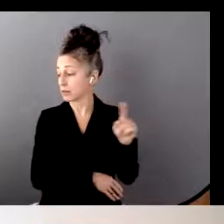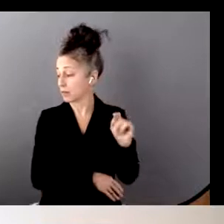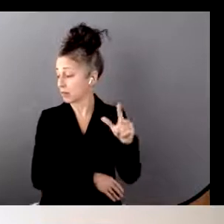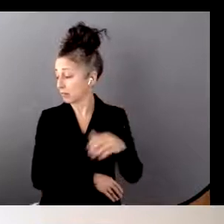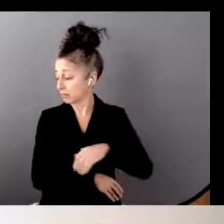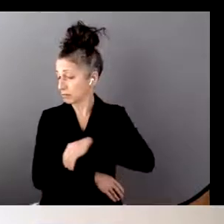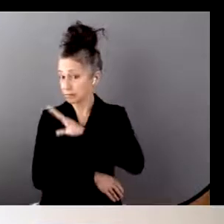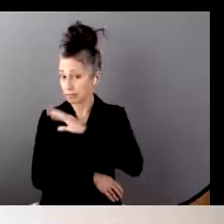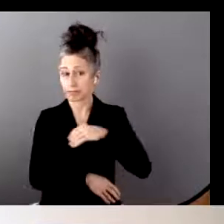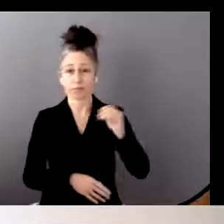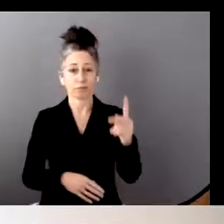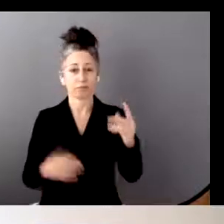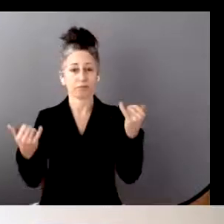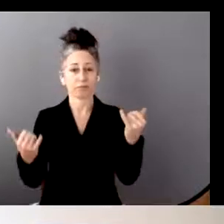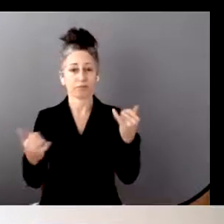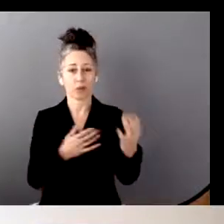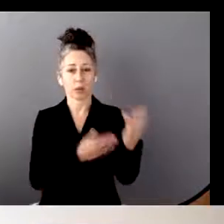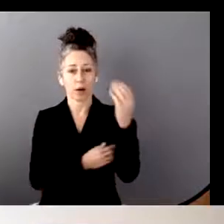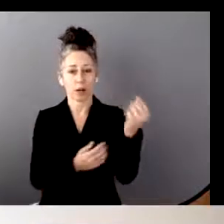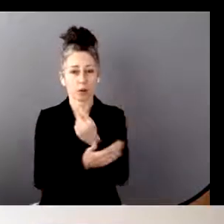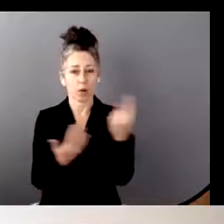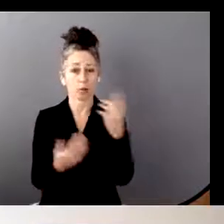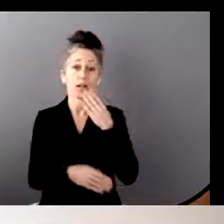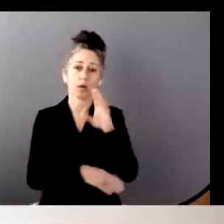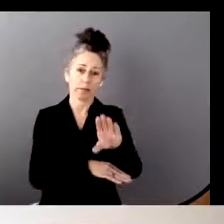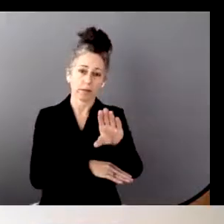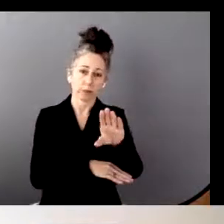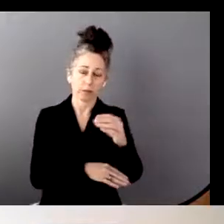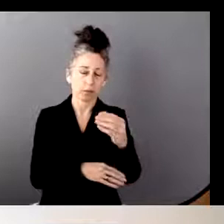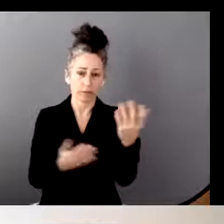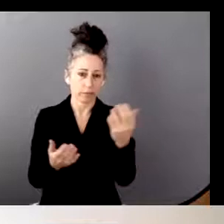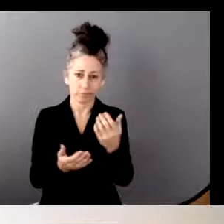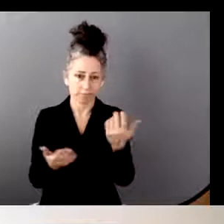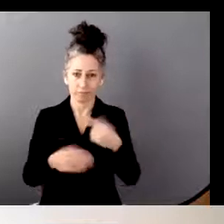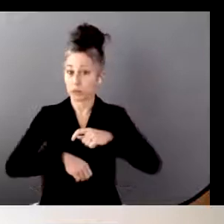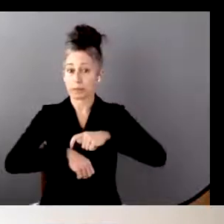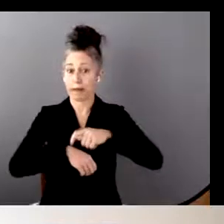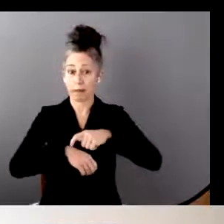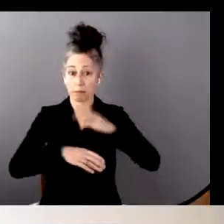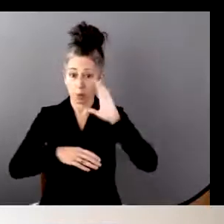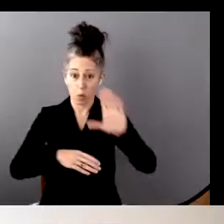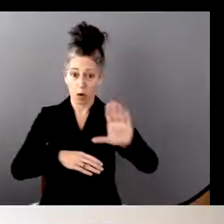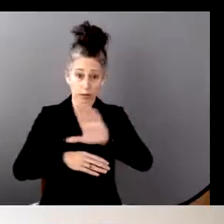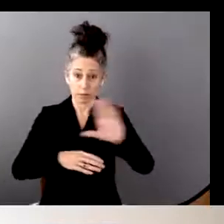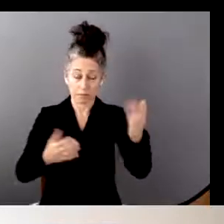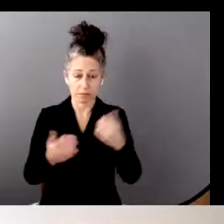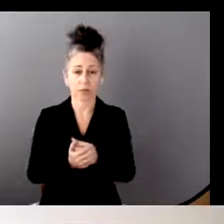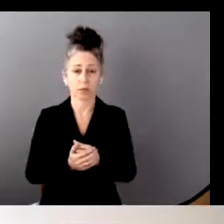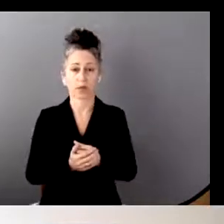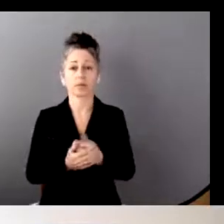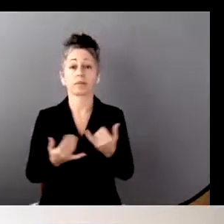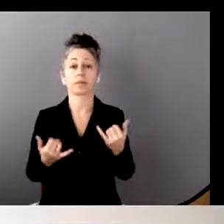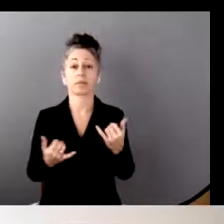All right, so good morning, everybody, or afternoon, or wherever you're at. Welcome to the fourth day of the